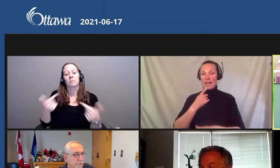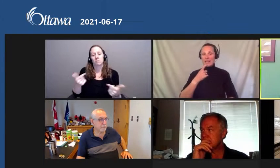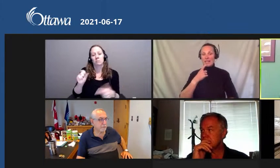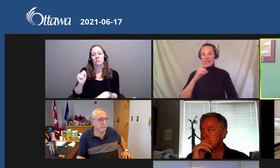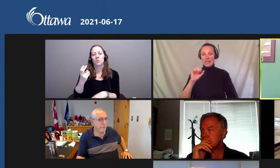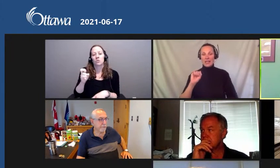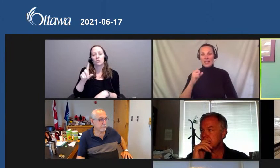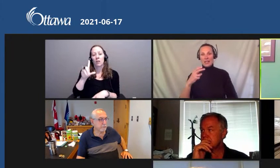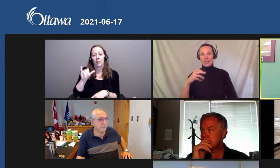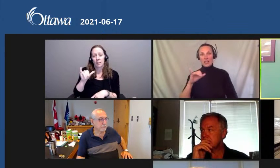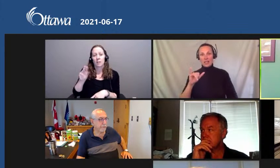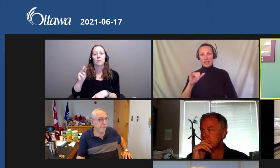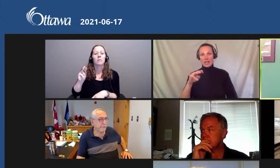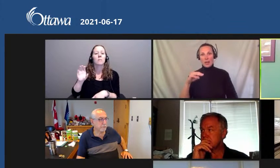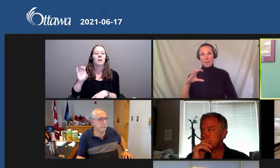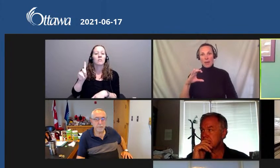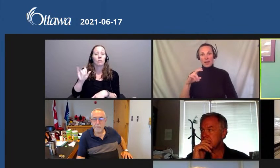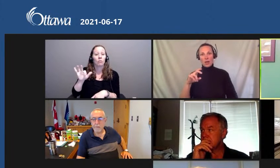presentation.